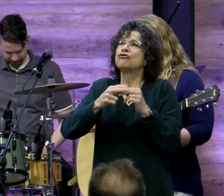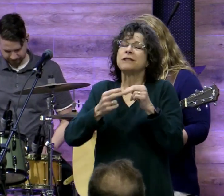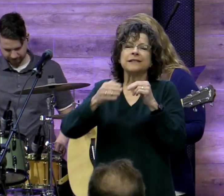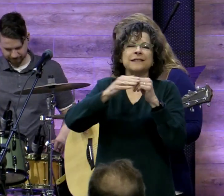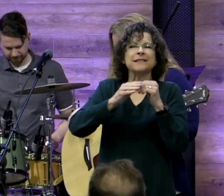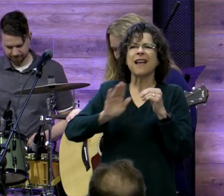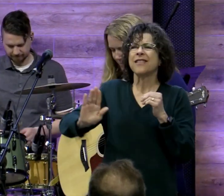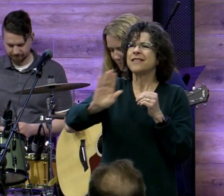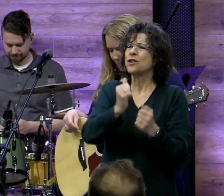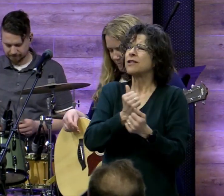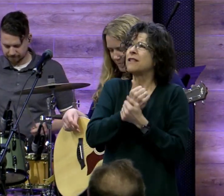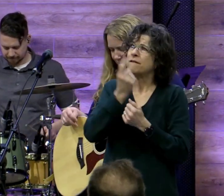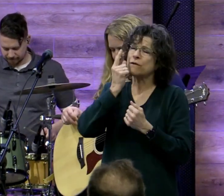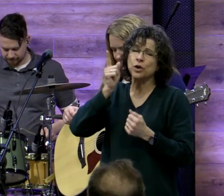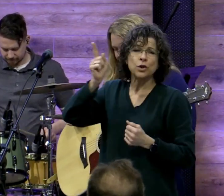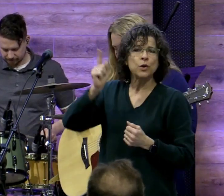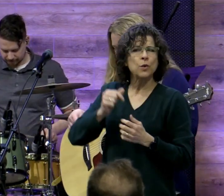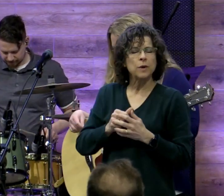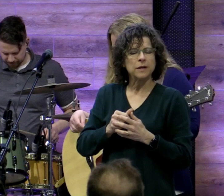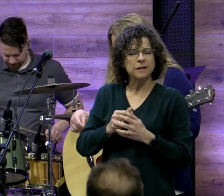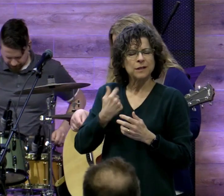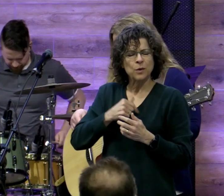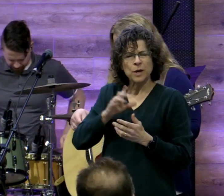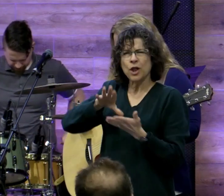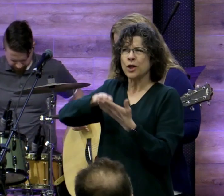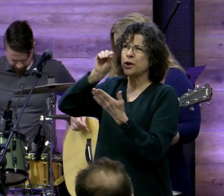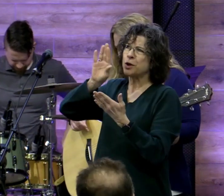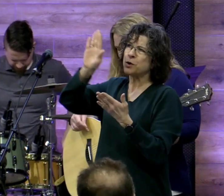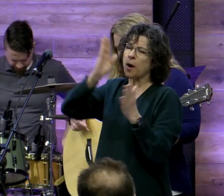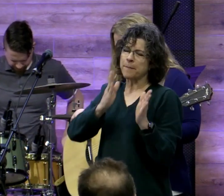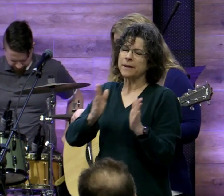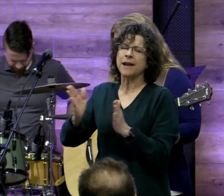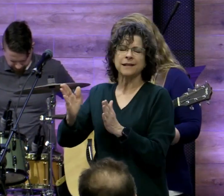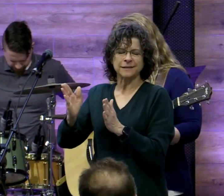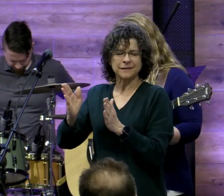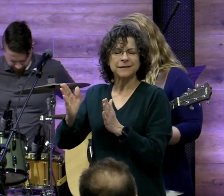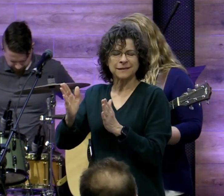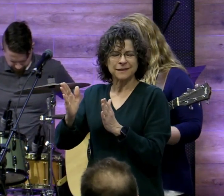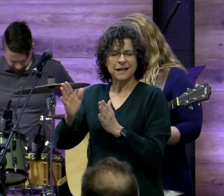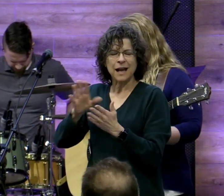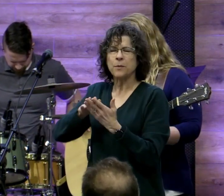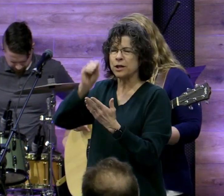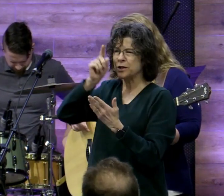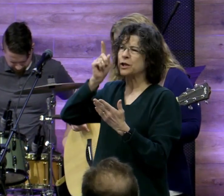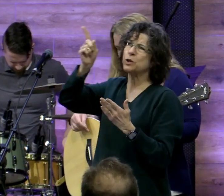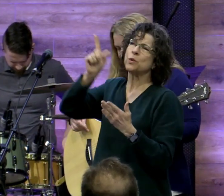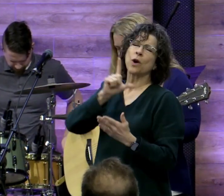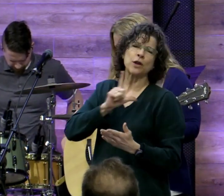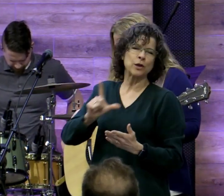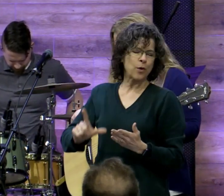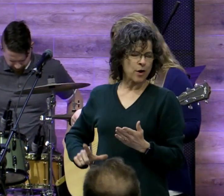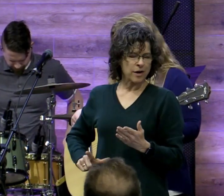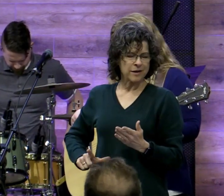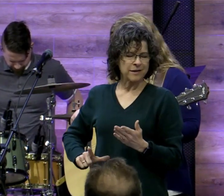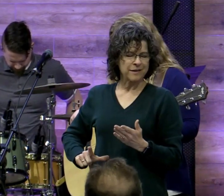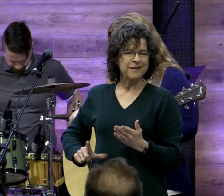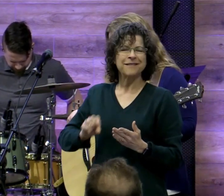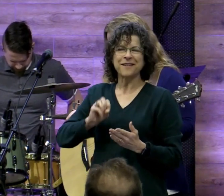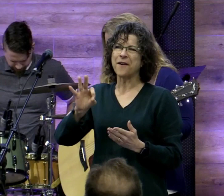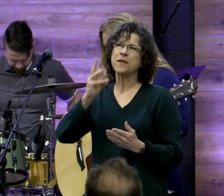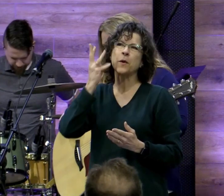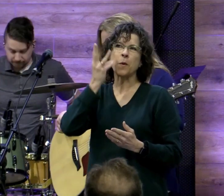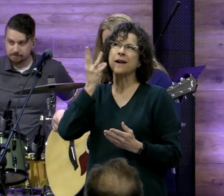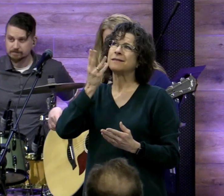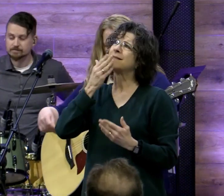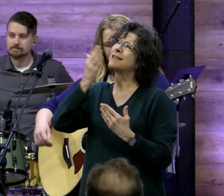we learn about the plan that you have and that you are the Lord of the wine. Thank